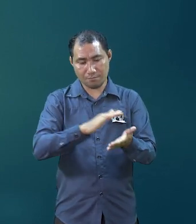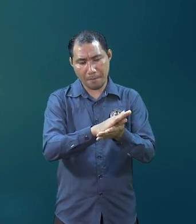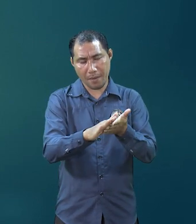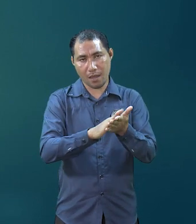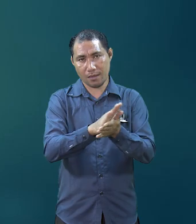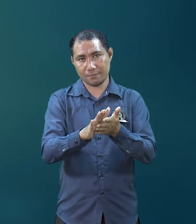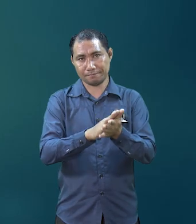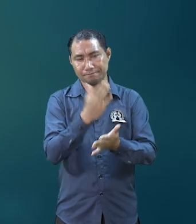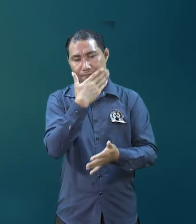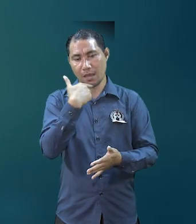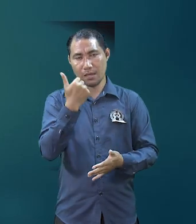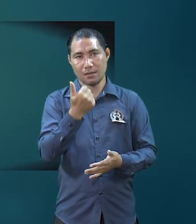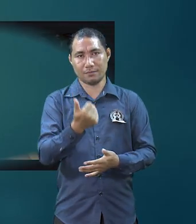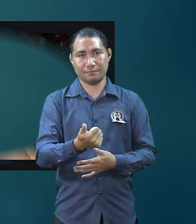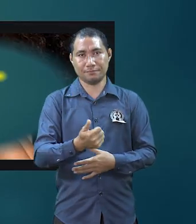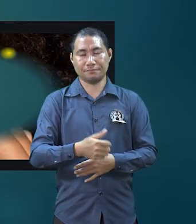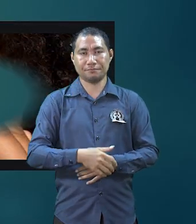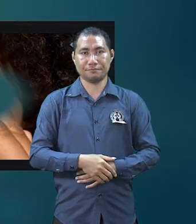mama.